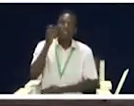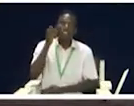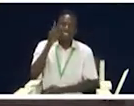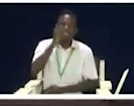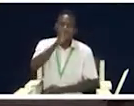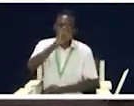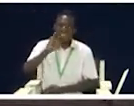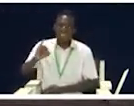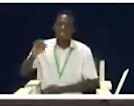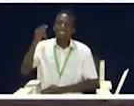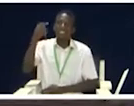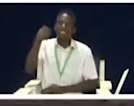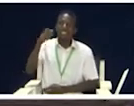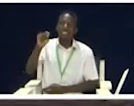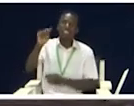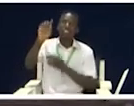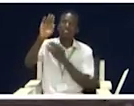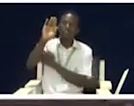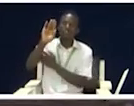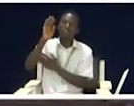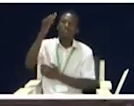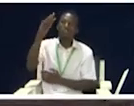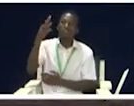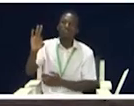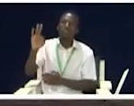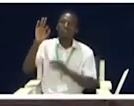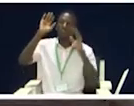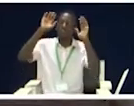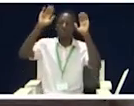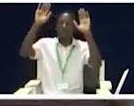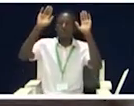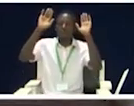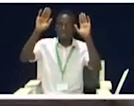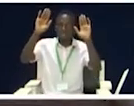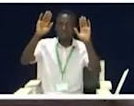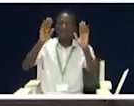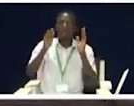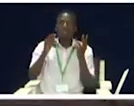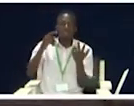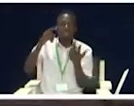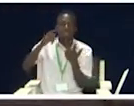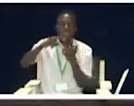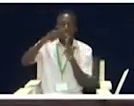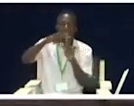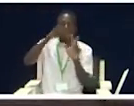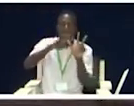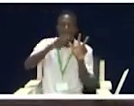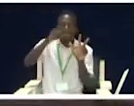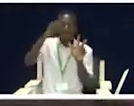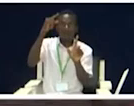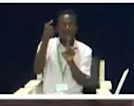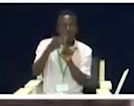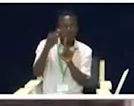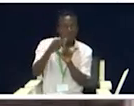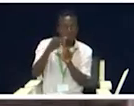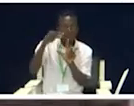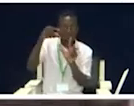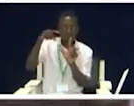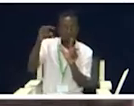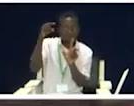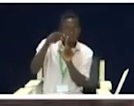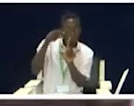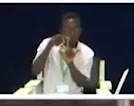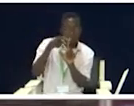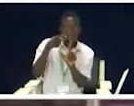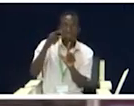of wonders. Understanding the God of wonders. There are three major words or three main words in that topic. The first